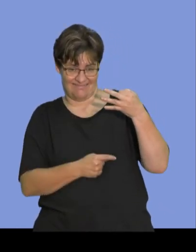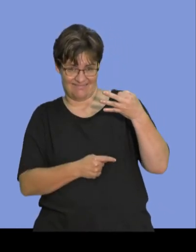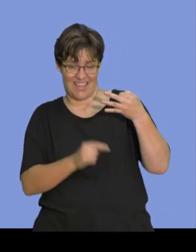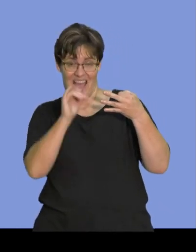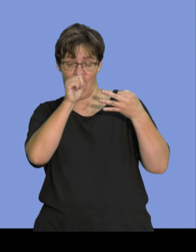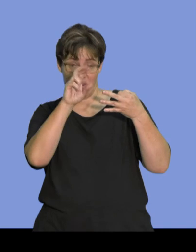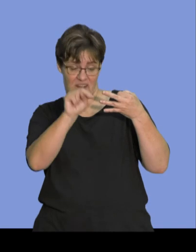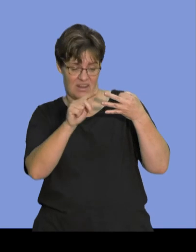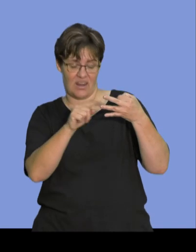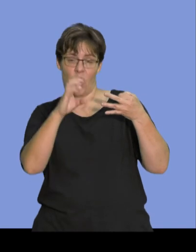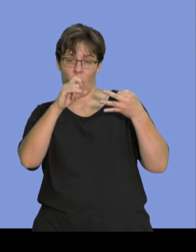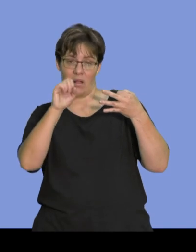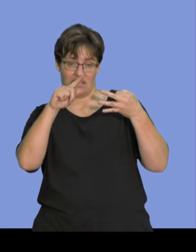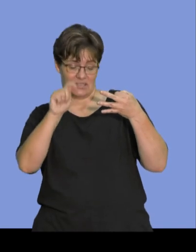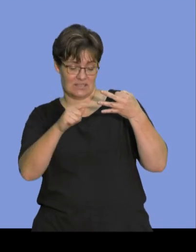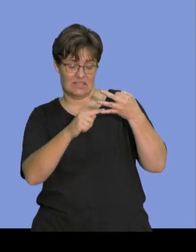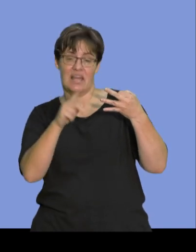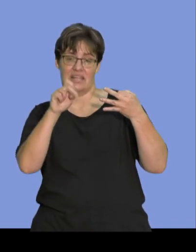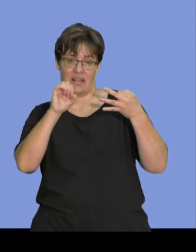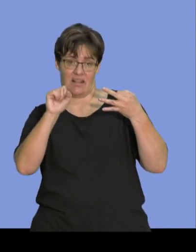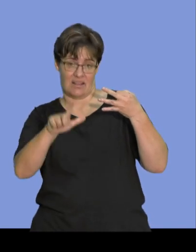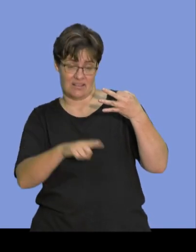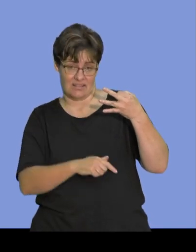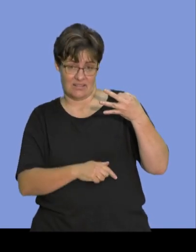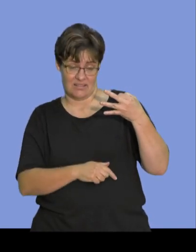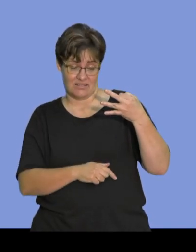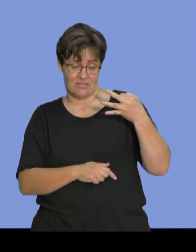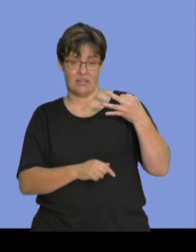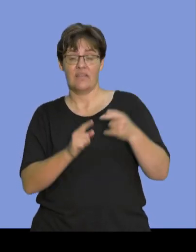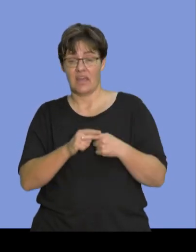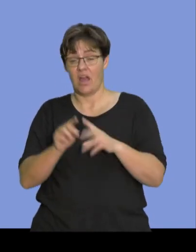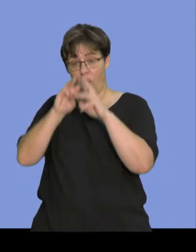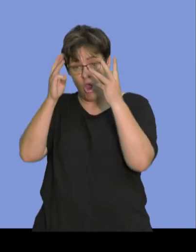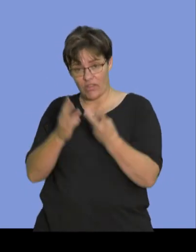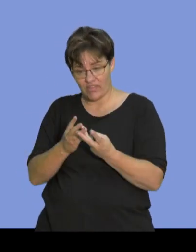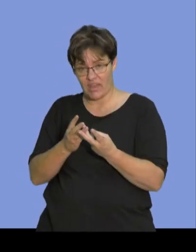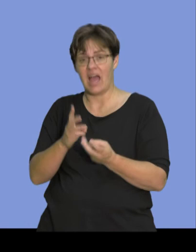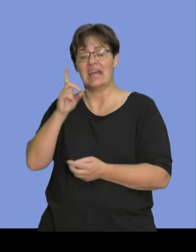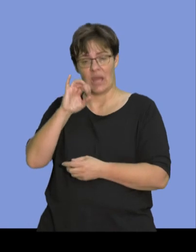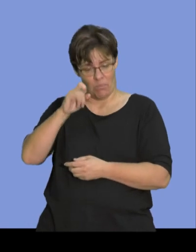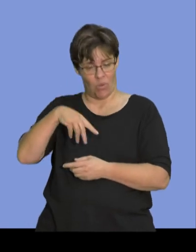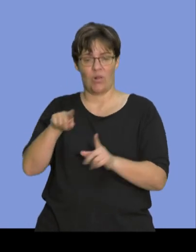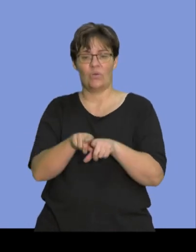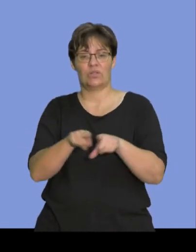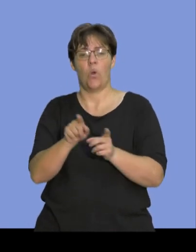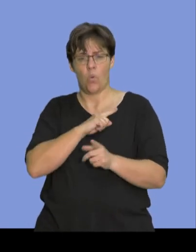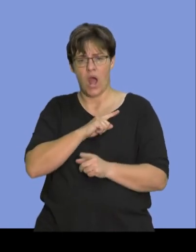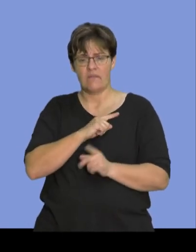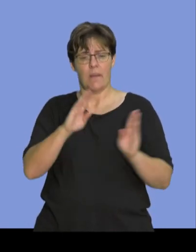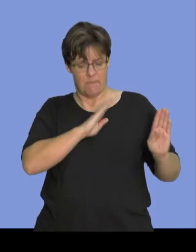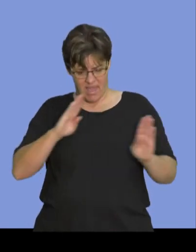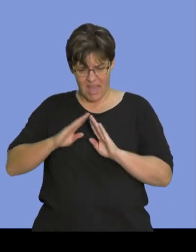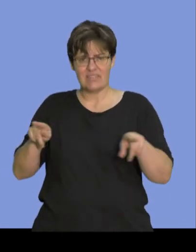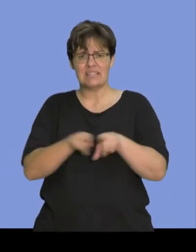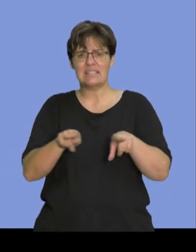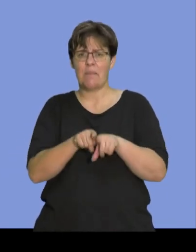three elements, okay, iron, cobalt, and nickel, right? And then the Earth is a dipole as well